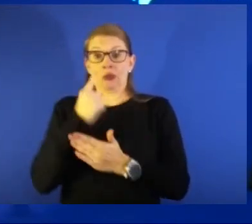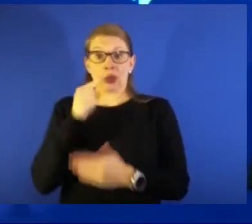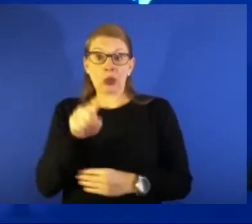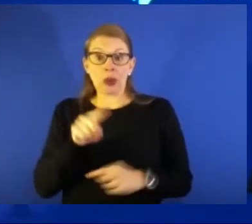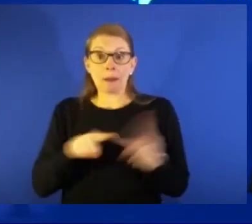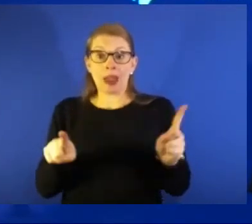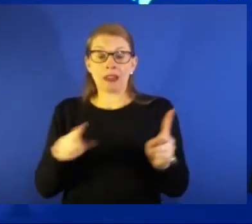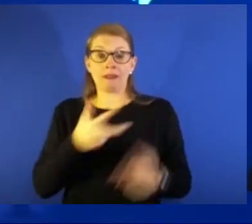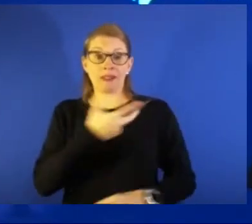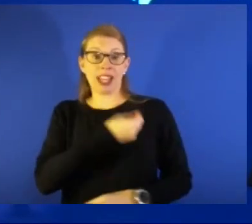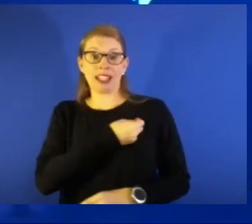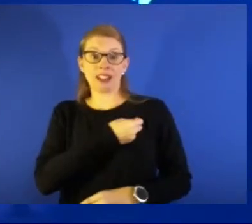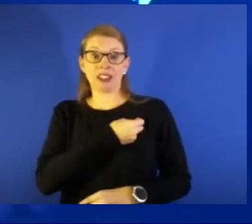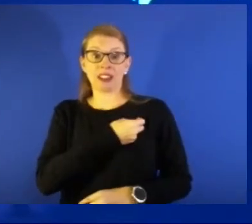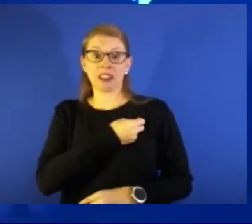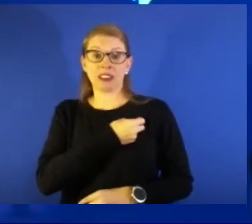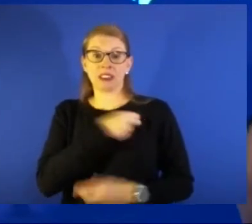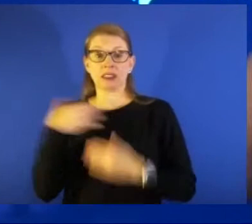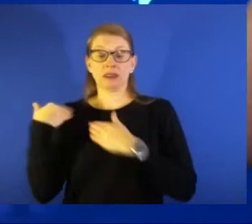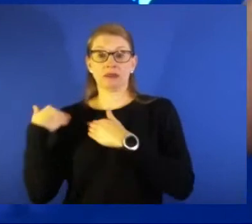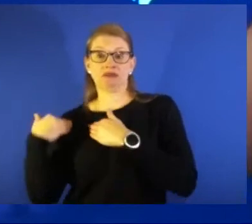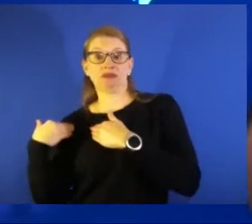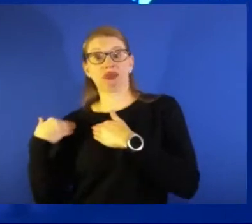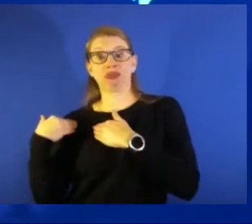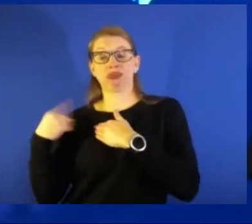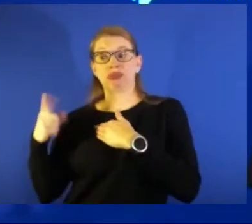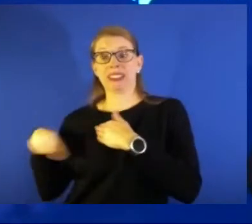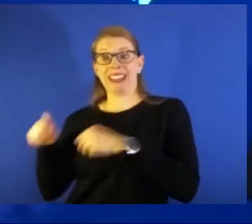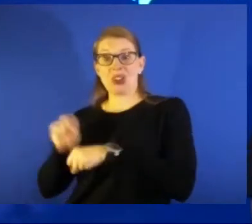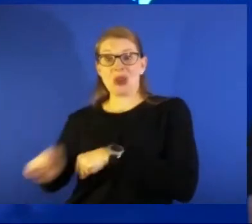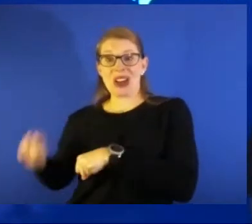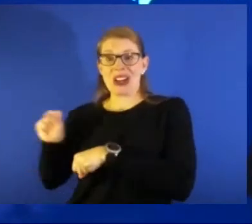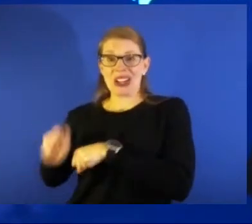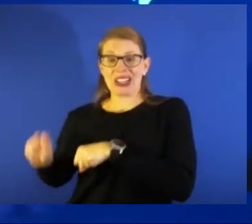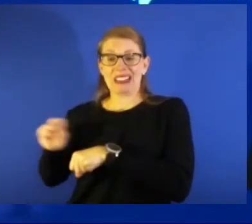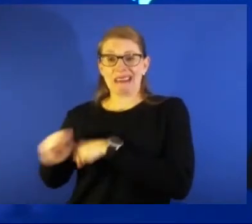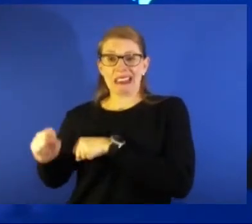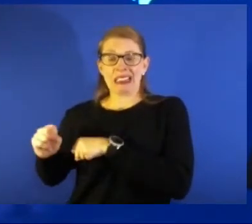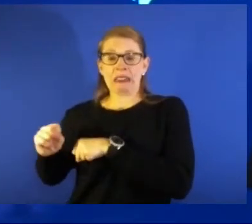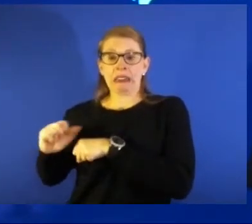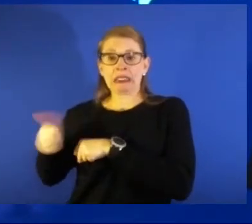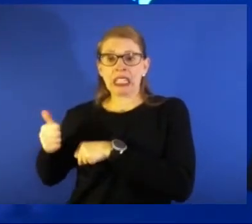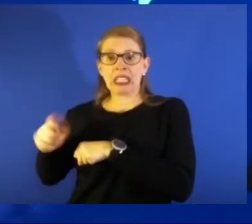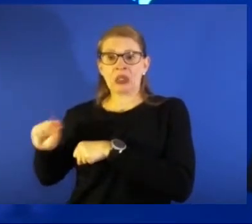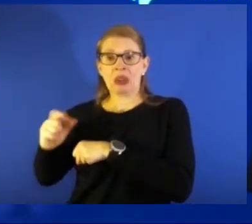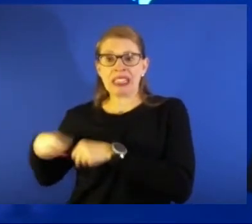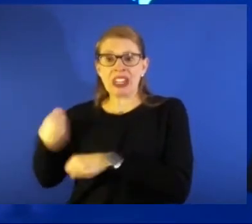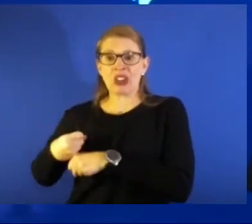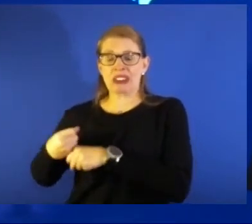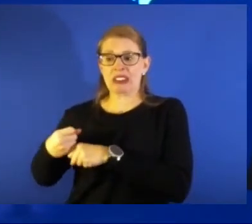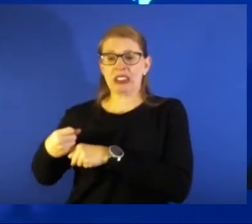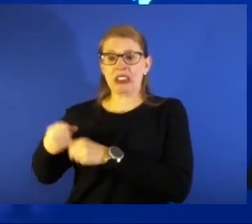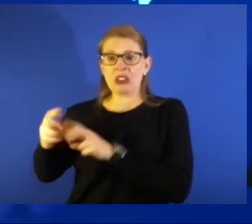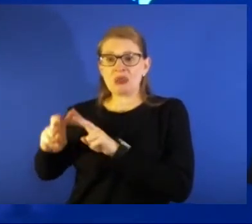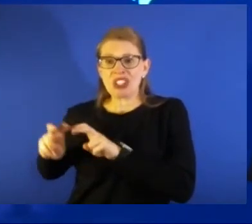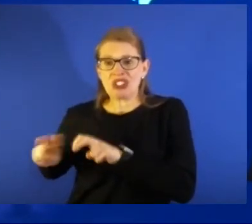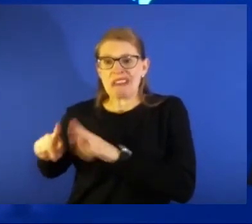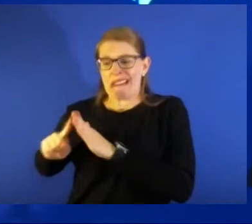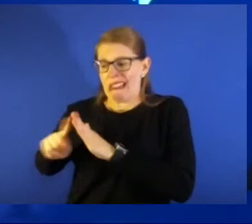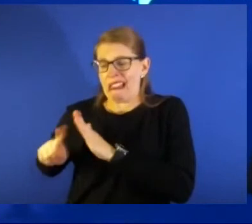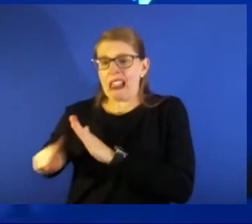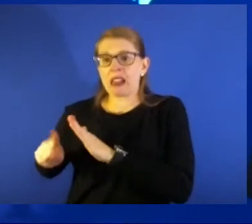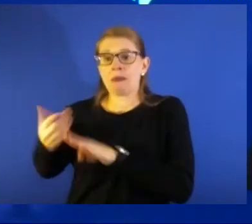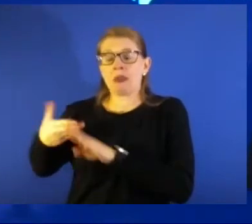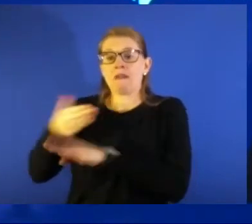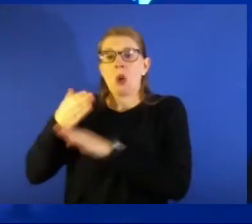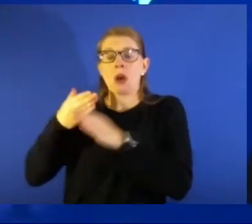vaccines are on the shoulders of giants, of people who have worked through decades of research beforehand. And there's people out